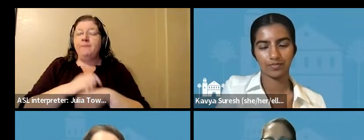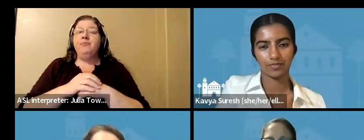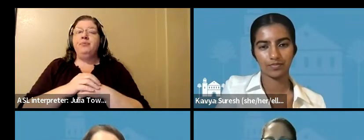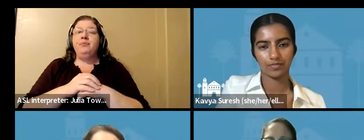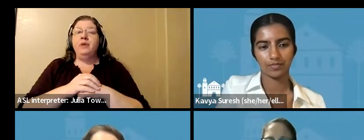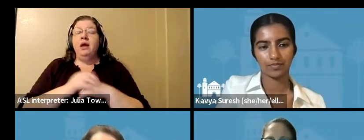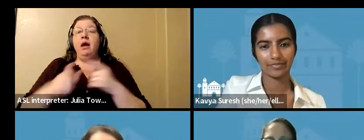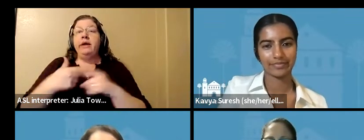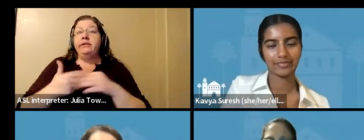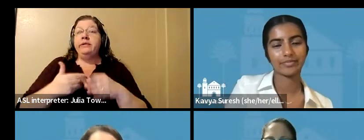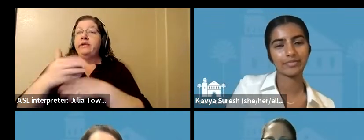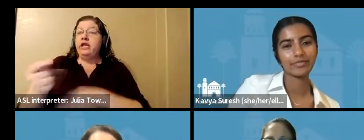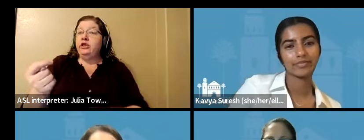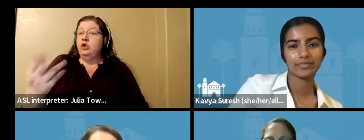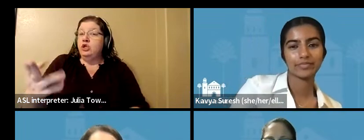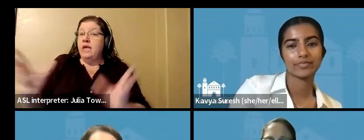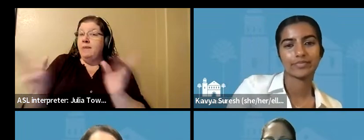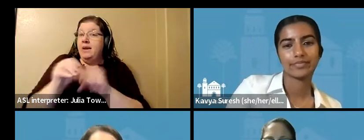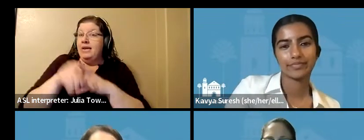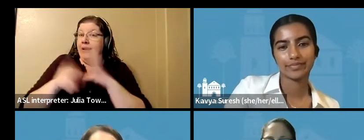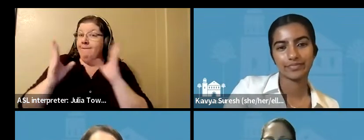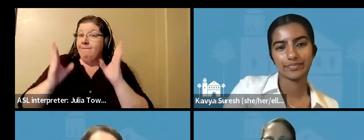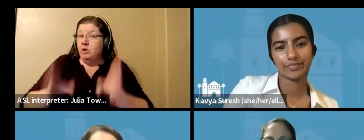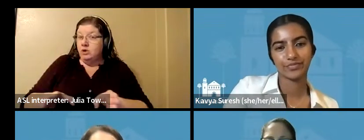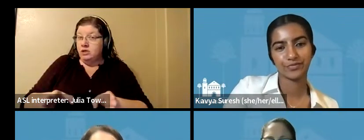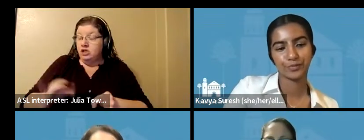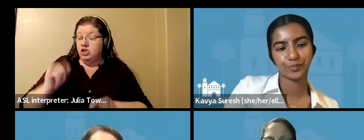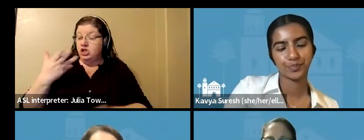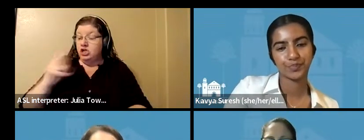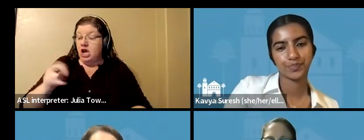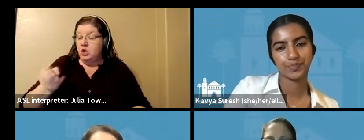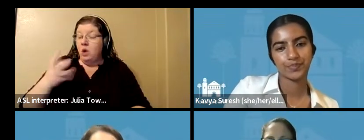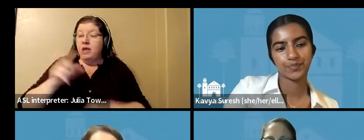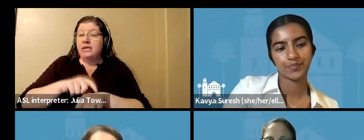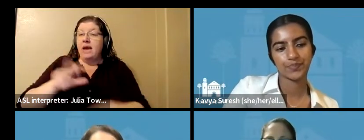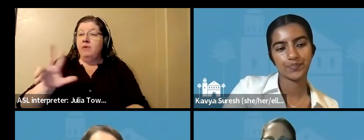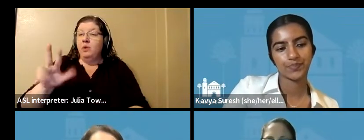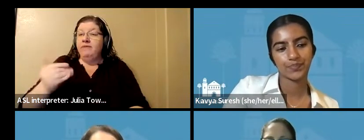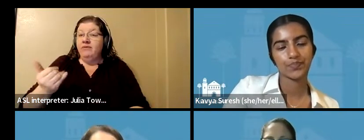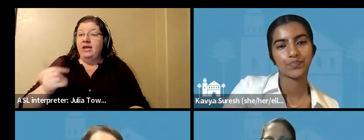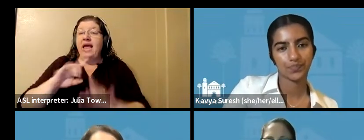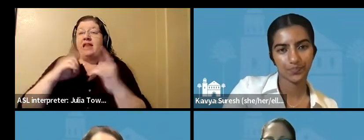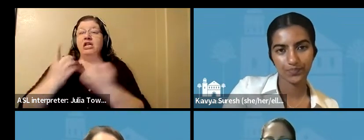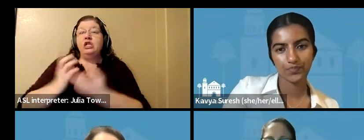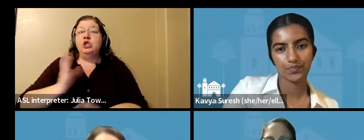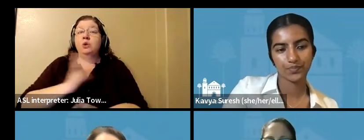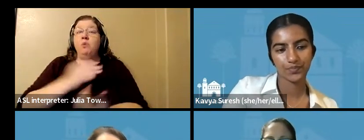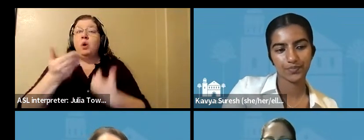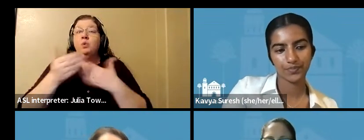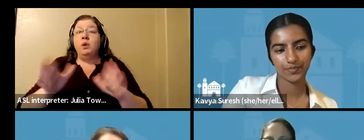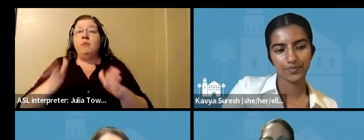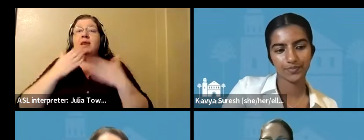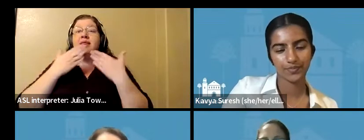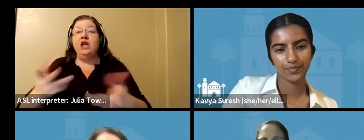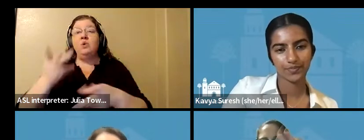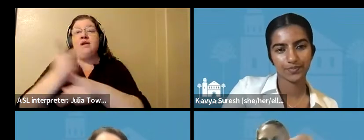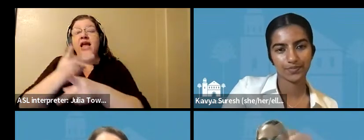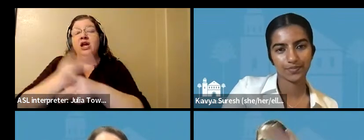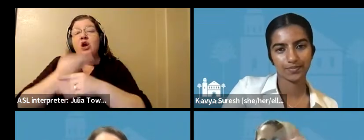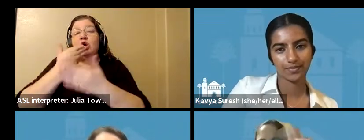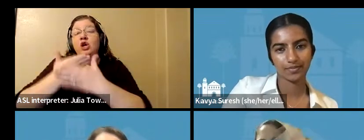next Thursday that we're meeting in person, January 12th at 3:15 at the district boardroom. Take care and good evening.